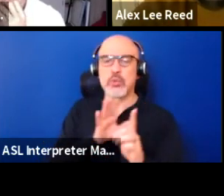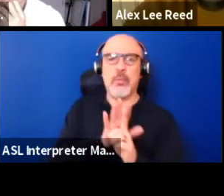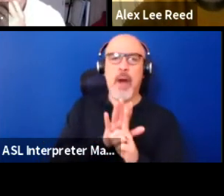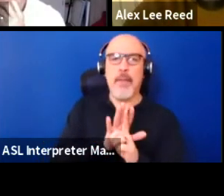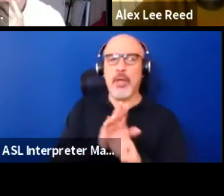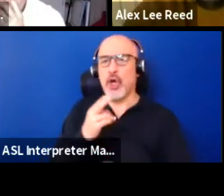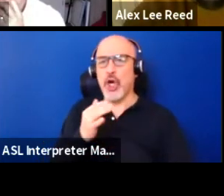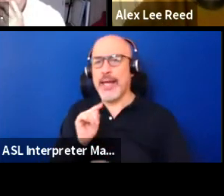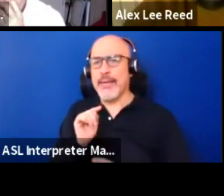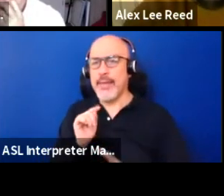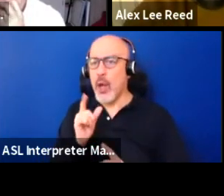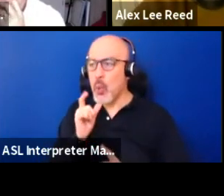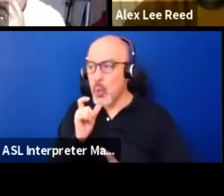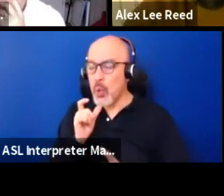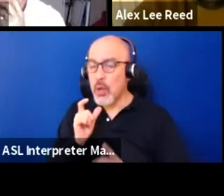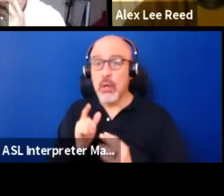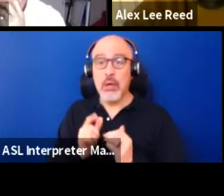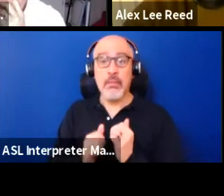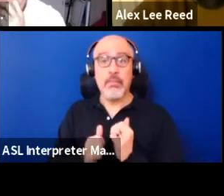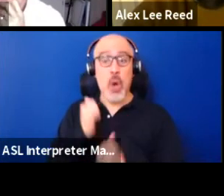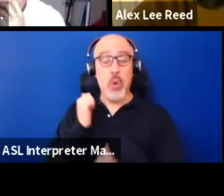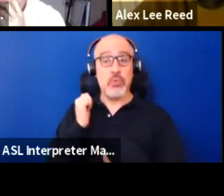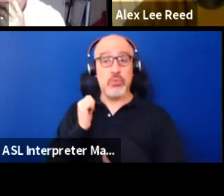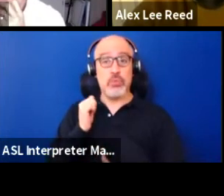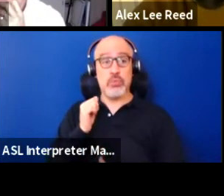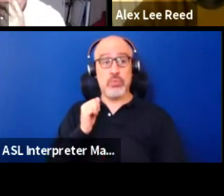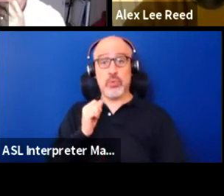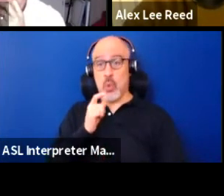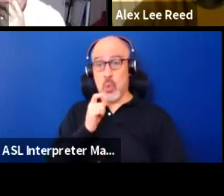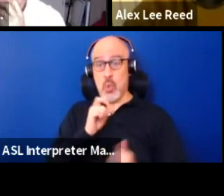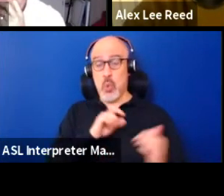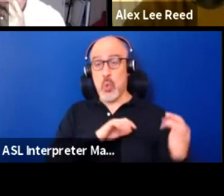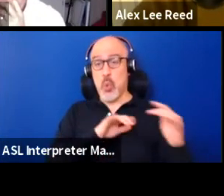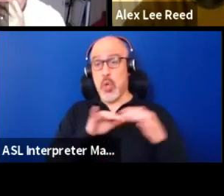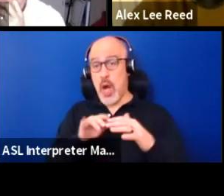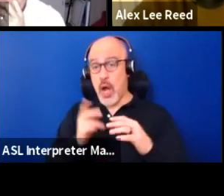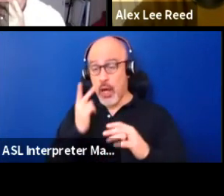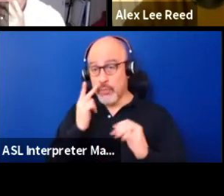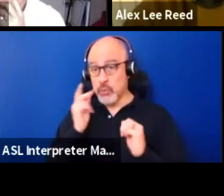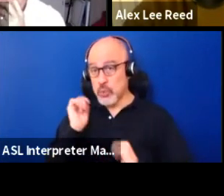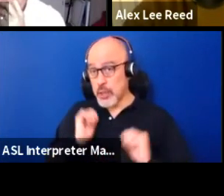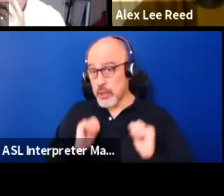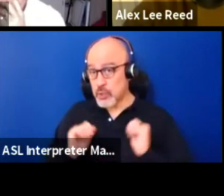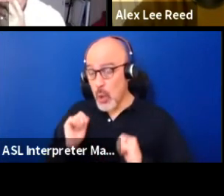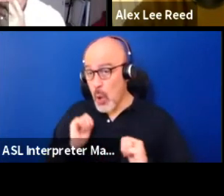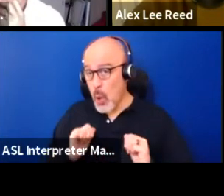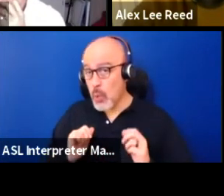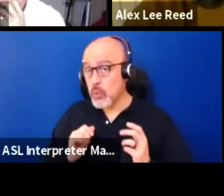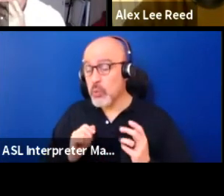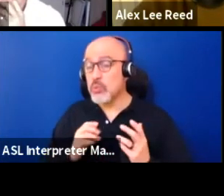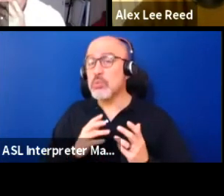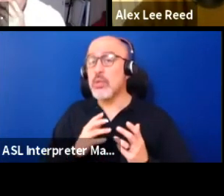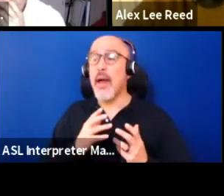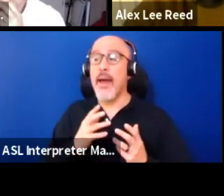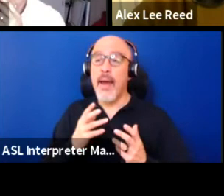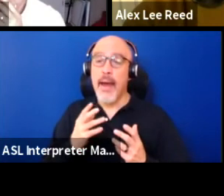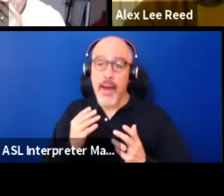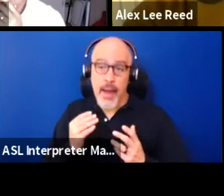is it mostly probably the people who are coming to see the shows in bigger theaters, you